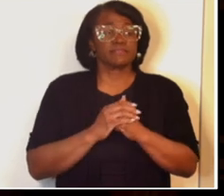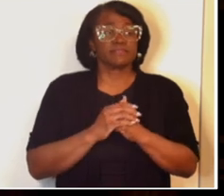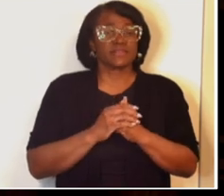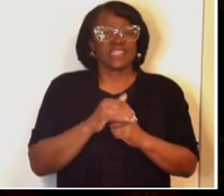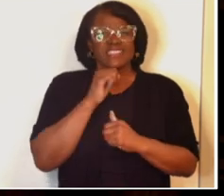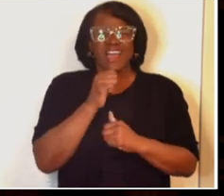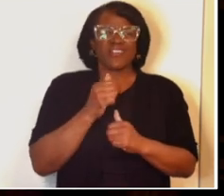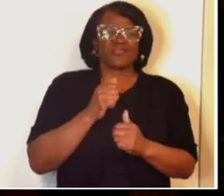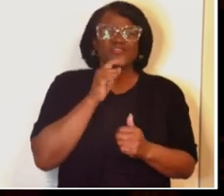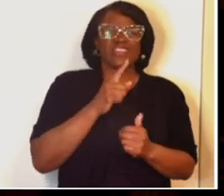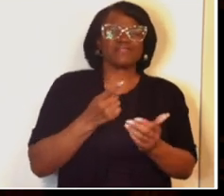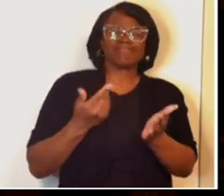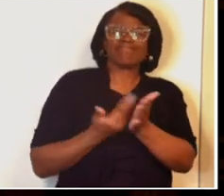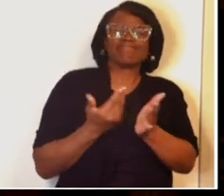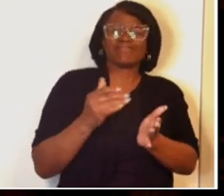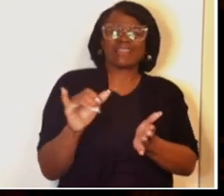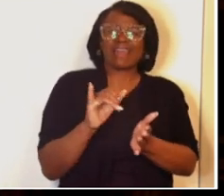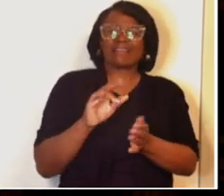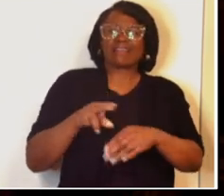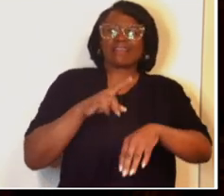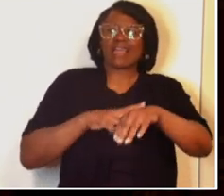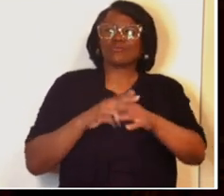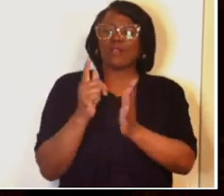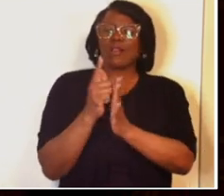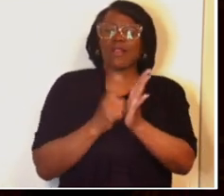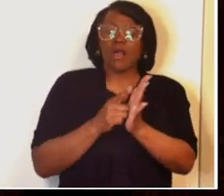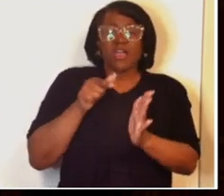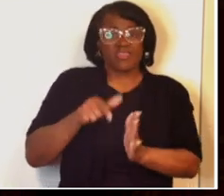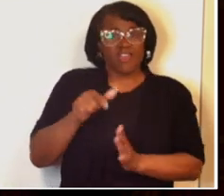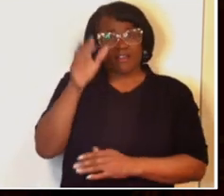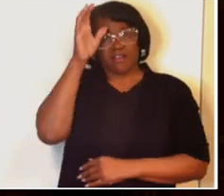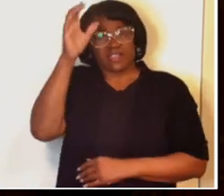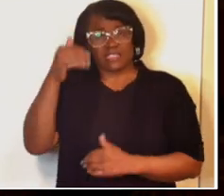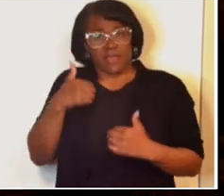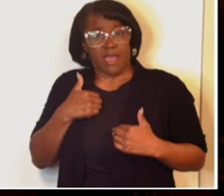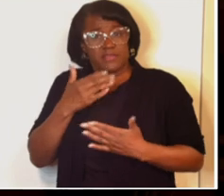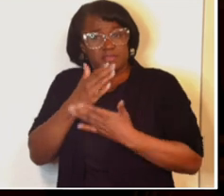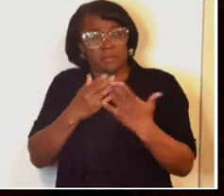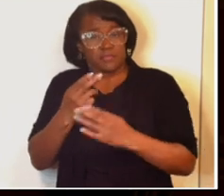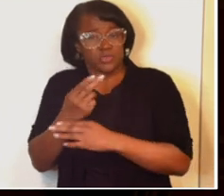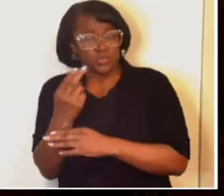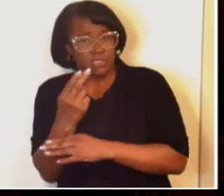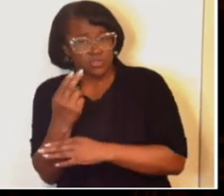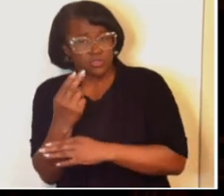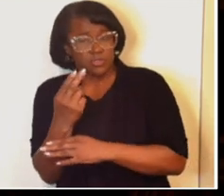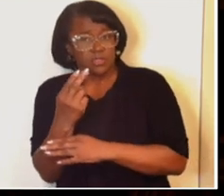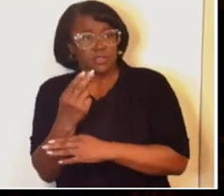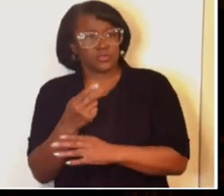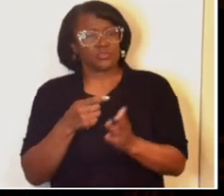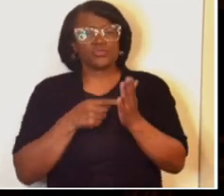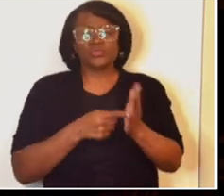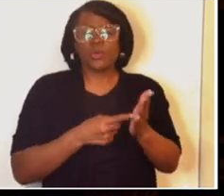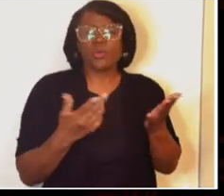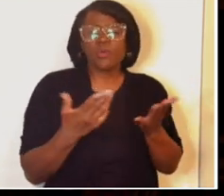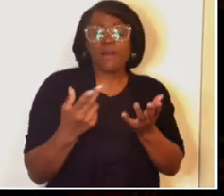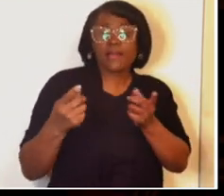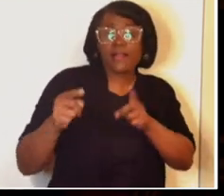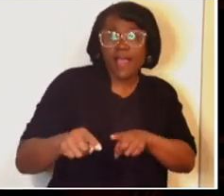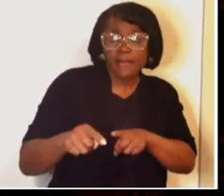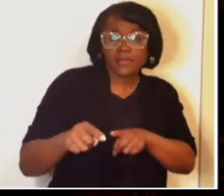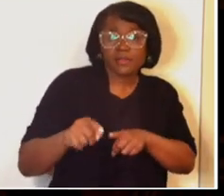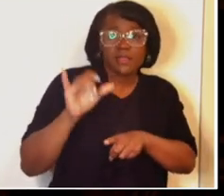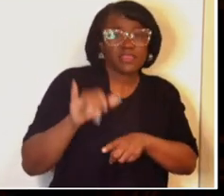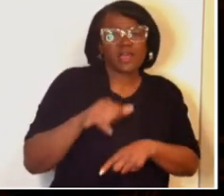as natural law, this concept does have some usage in pointing out what can happen that wasn't